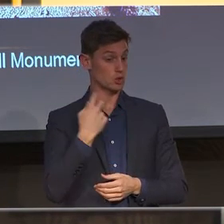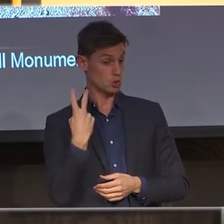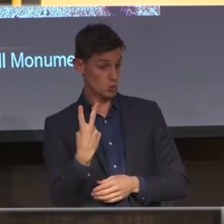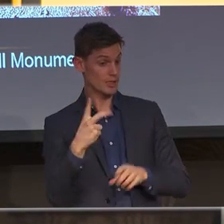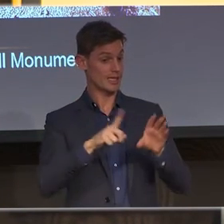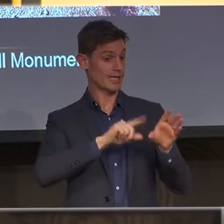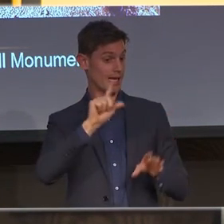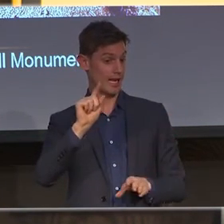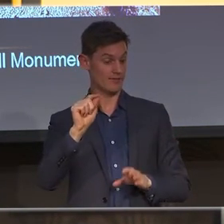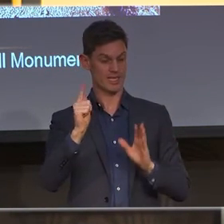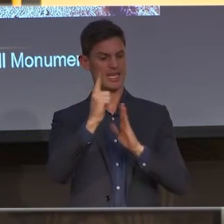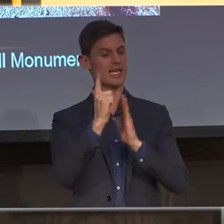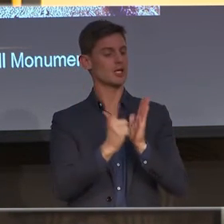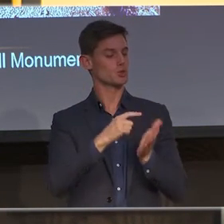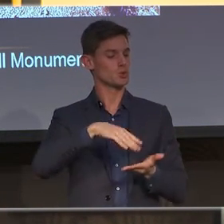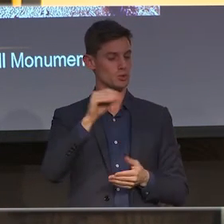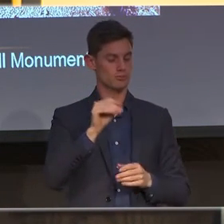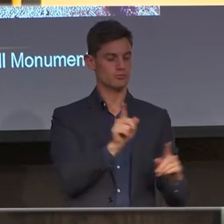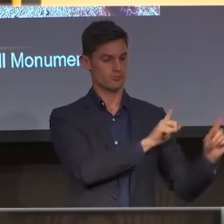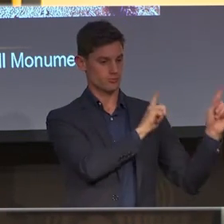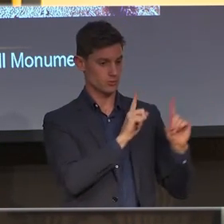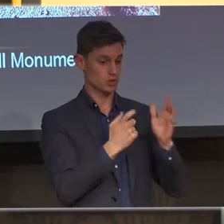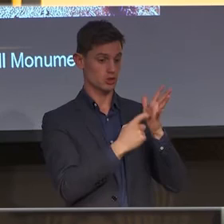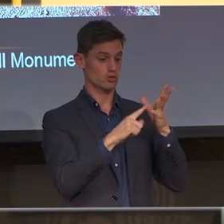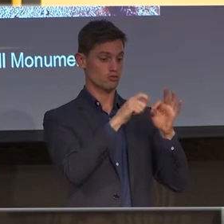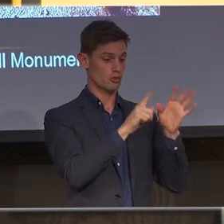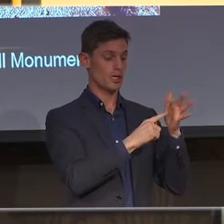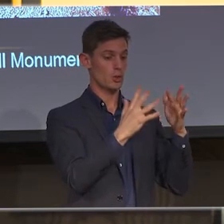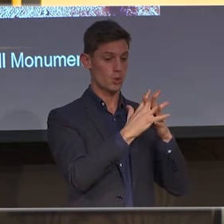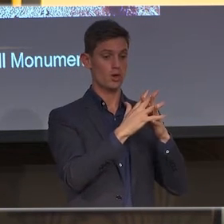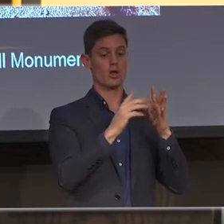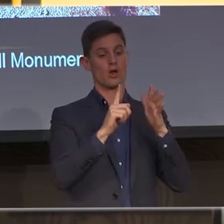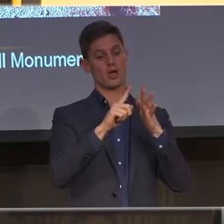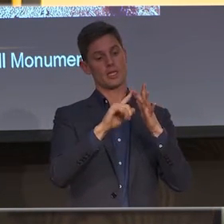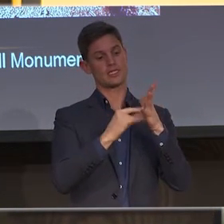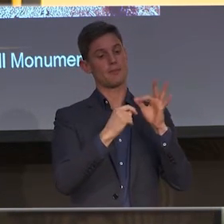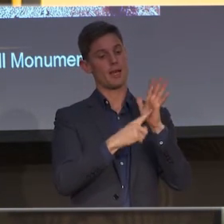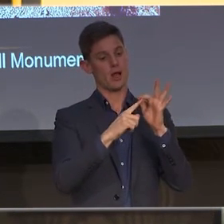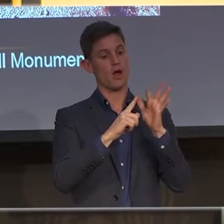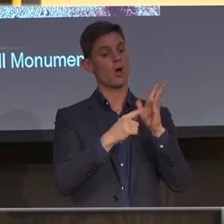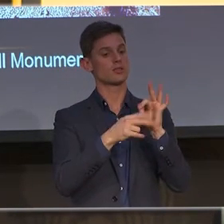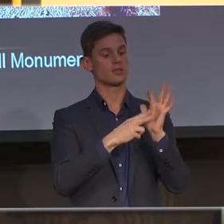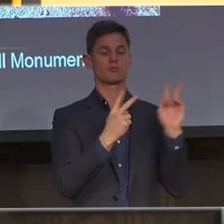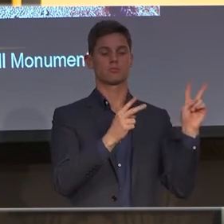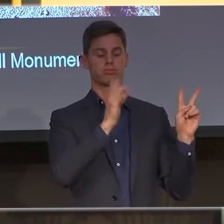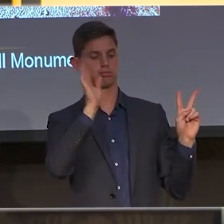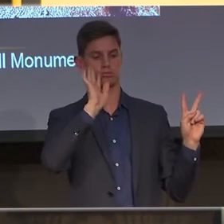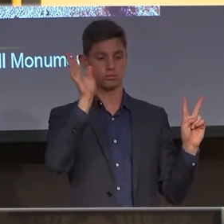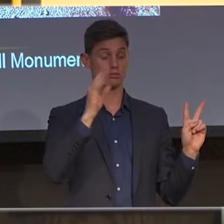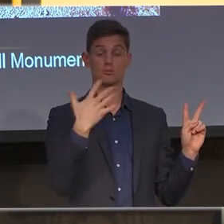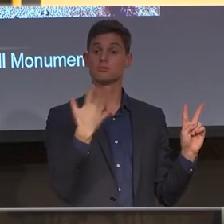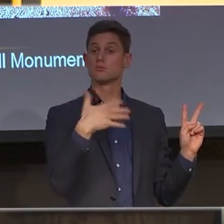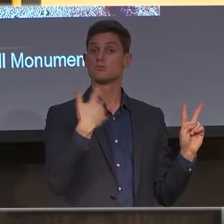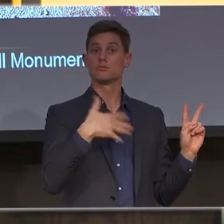Year 11 legal students whose names are Ruby Lou and Isabella Olsen, and they delivered an address that demonstrated